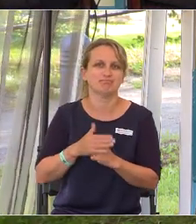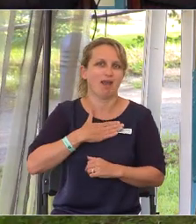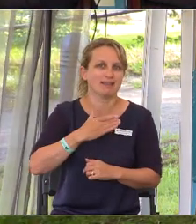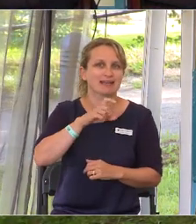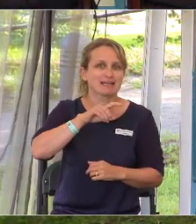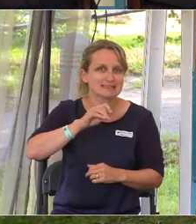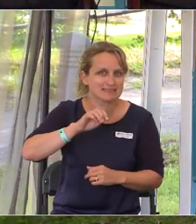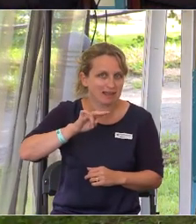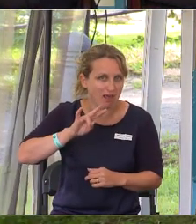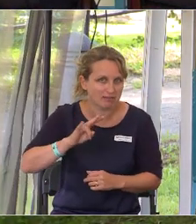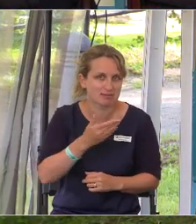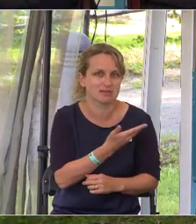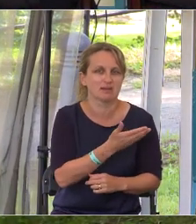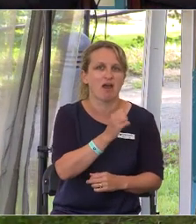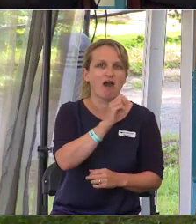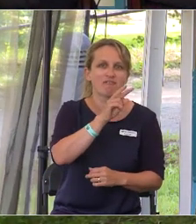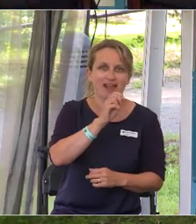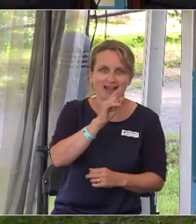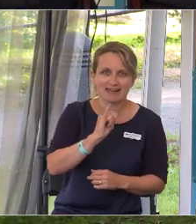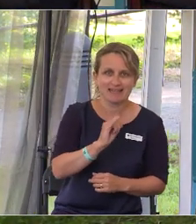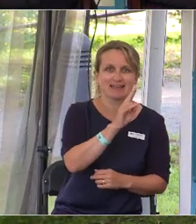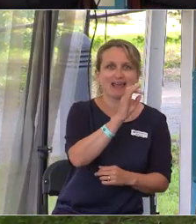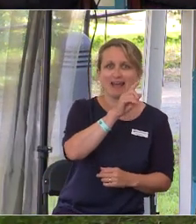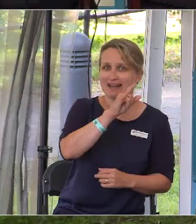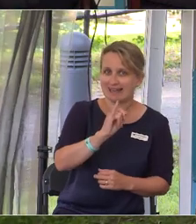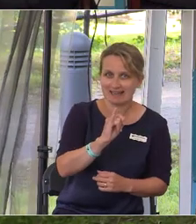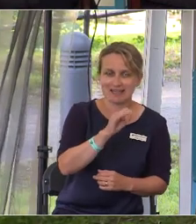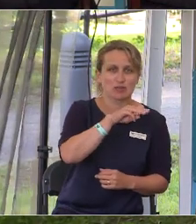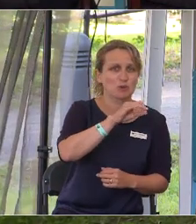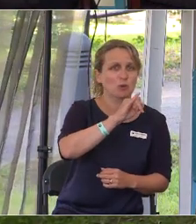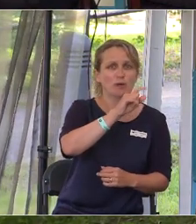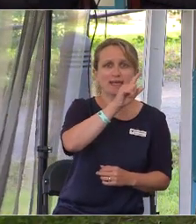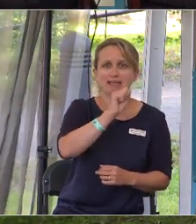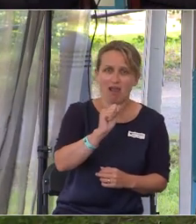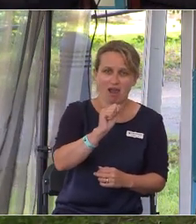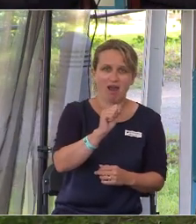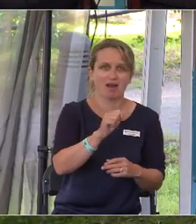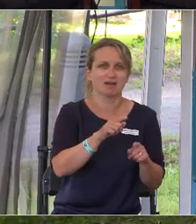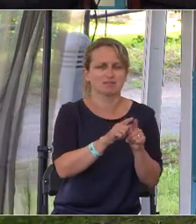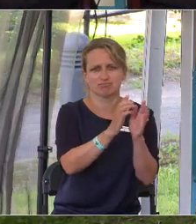Thank you, Gary. Thank you, Brian. Thank you, Sarah.